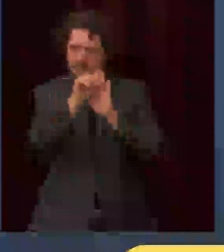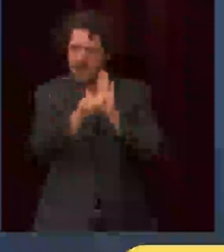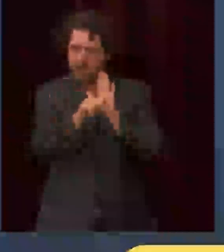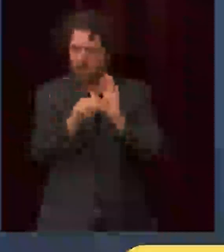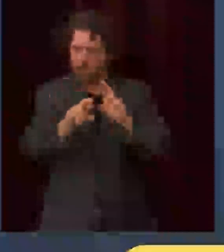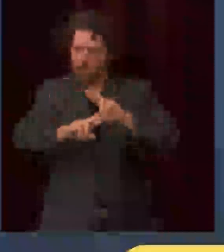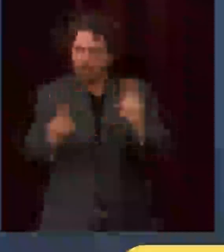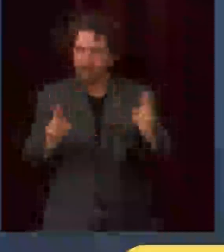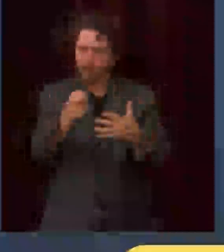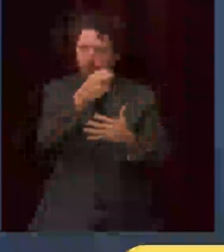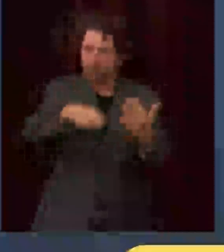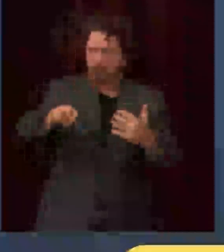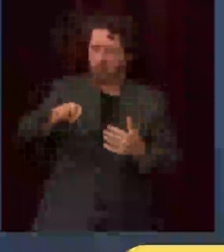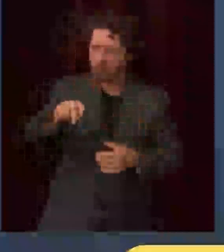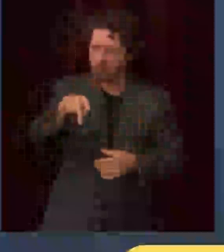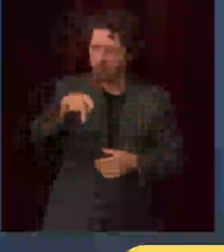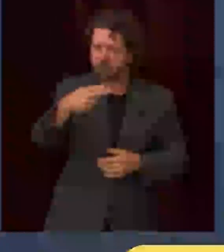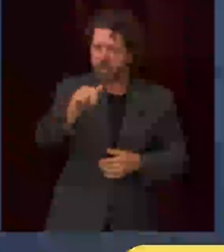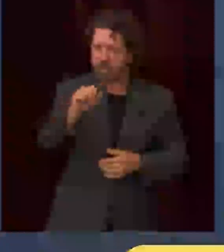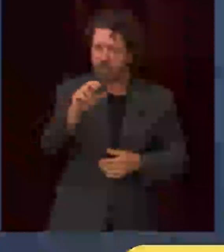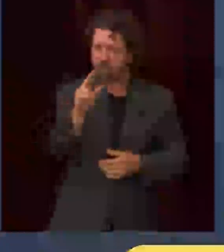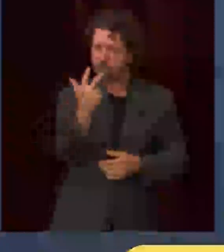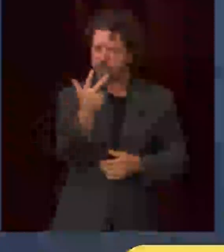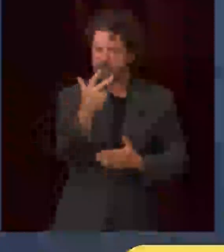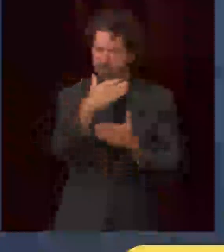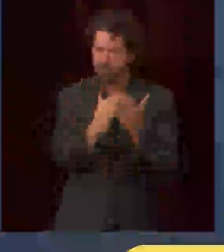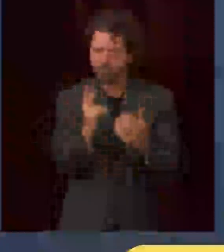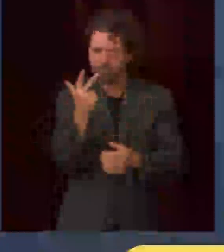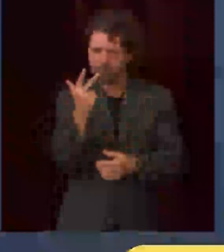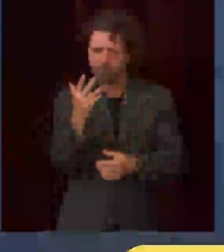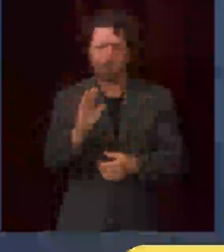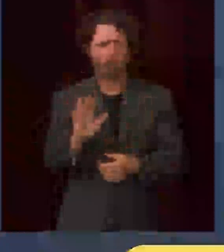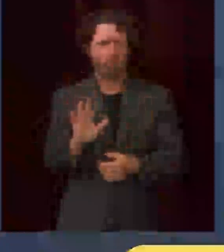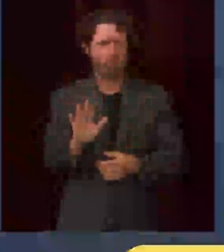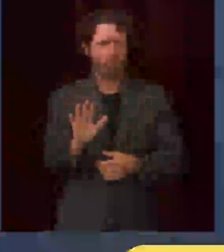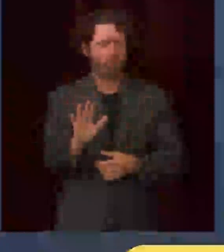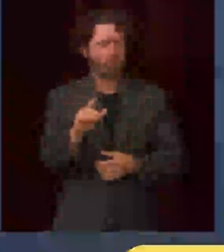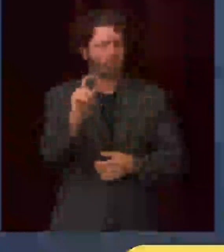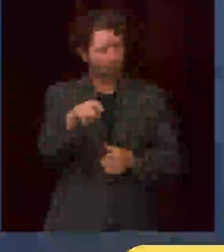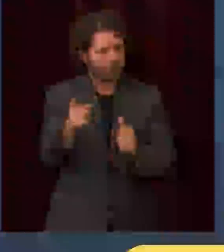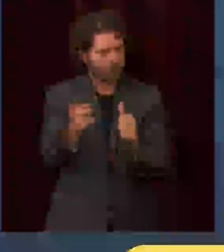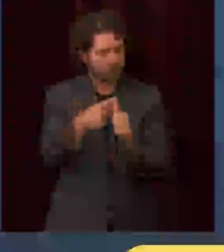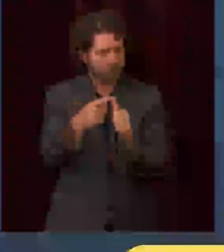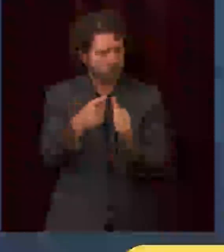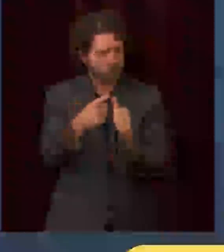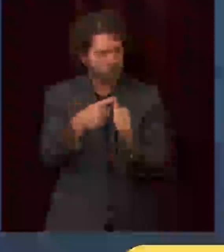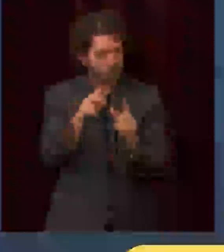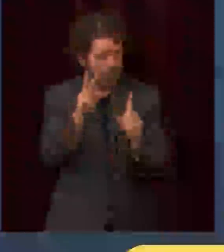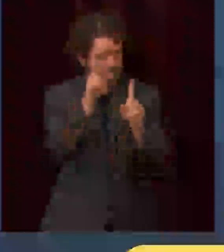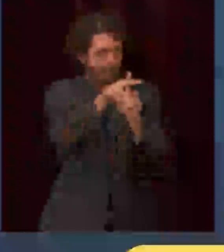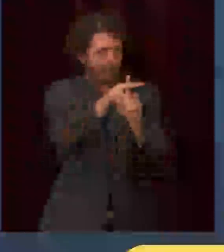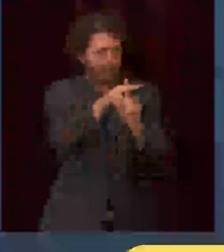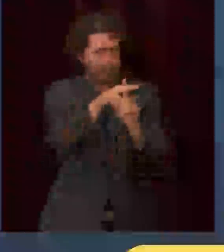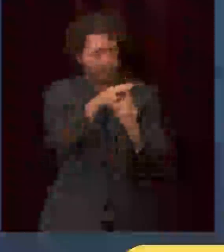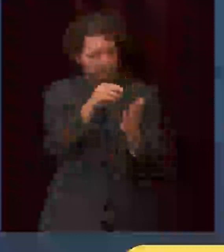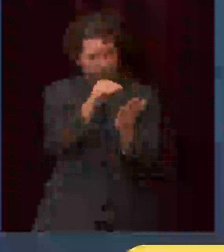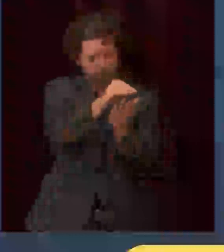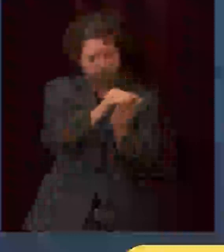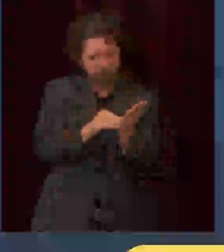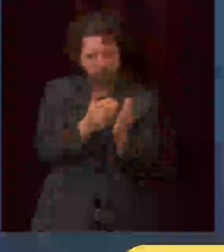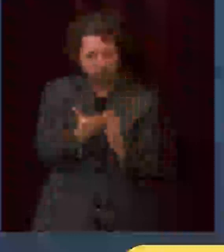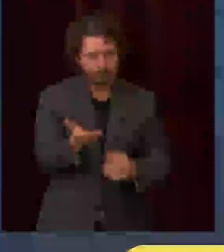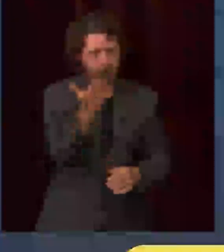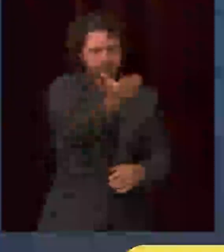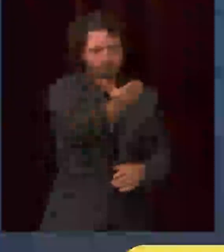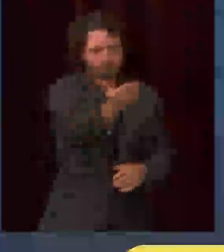have adequate reaching of targets to show confidence, then they'll be able to move forward. But it's not a slam dunk. They still